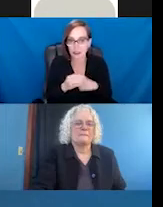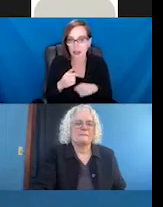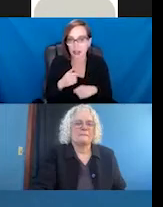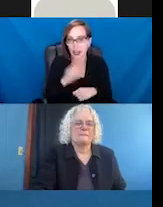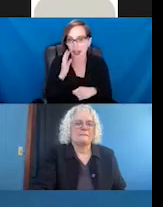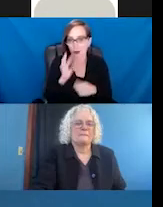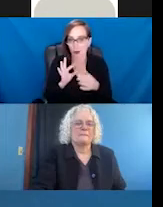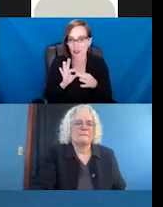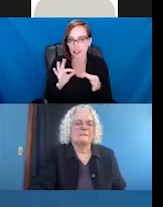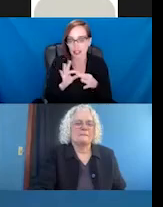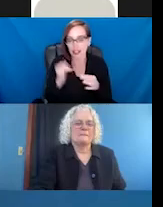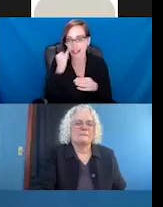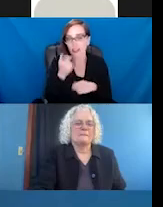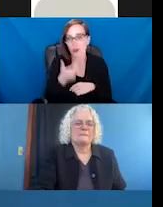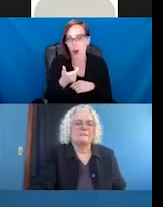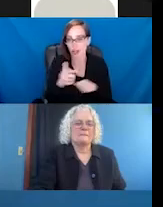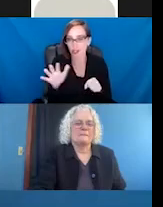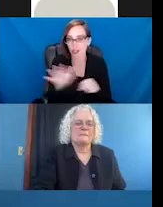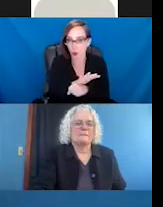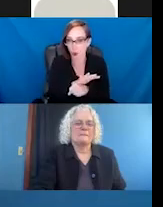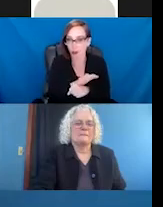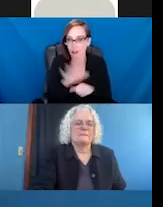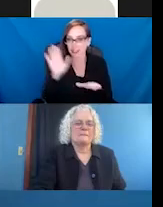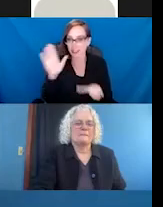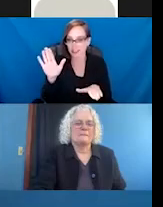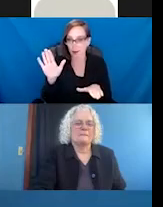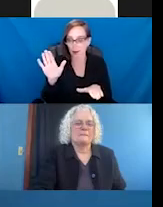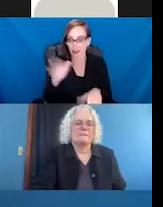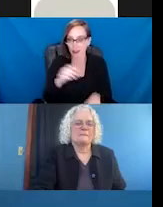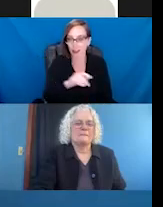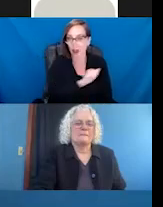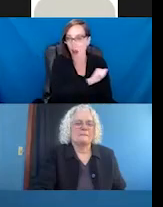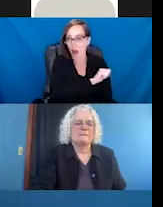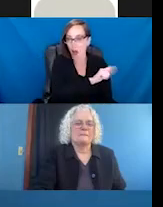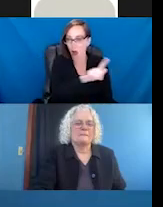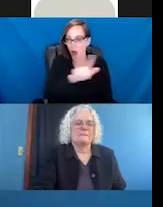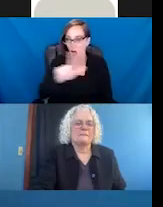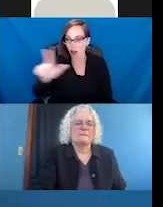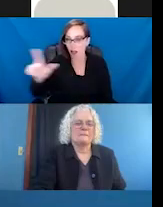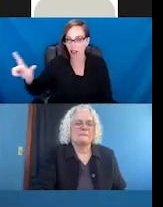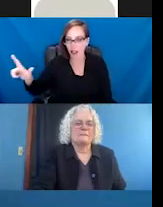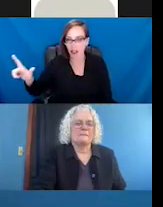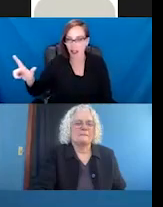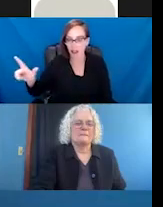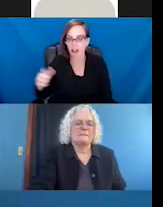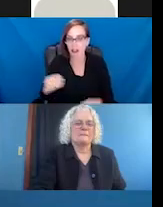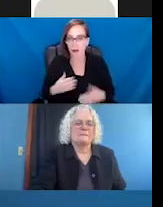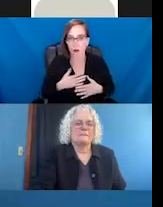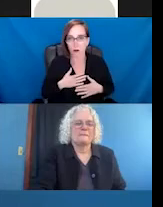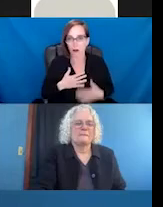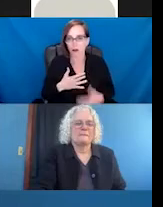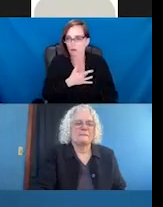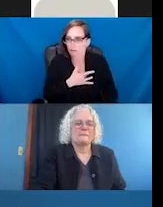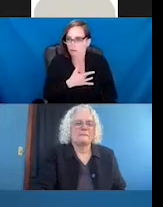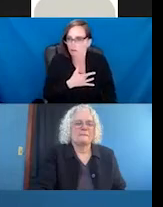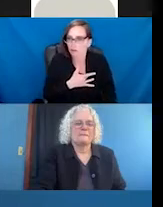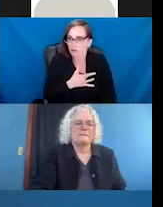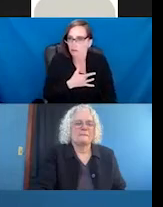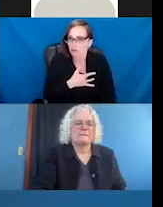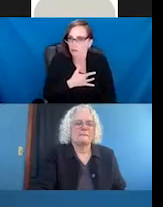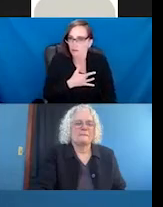if you watch their entire testimonies and all of that, they're very, very moving.